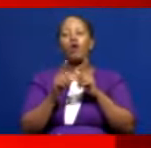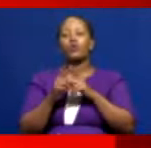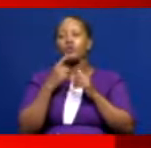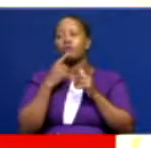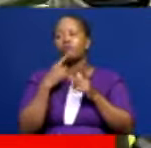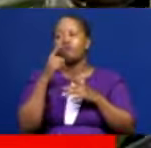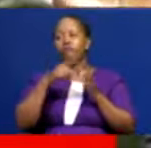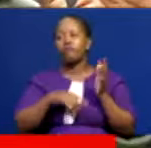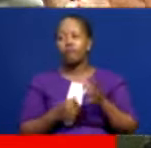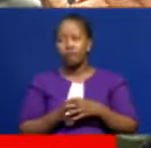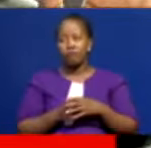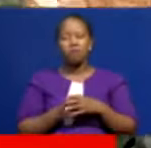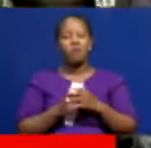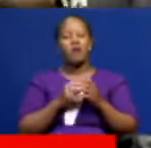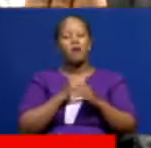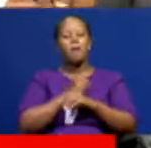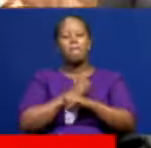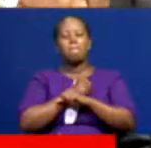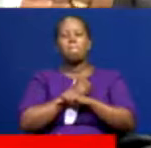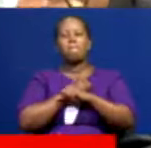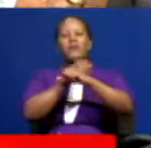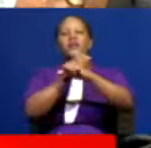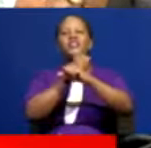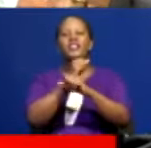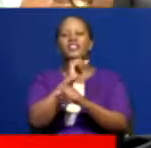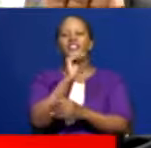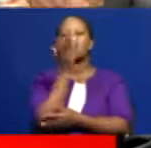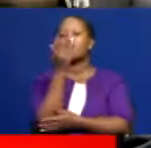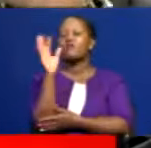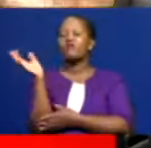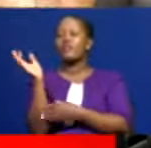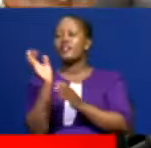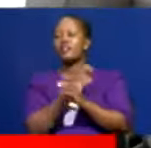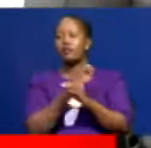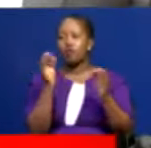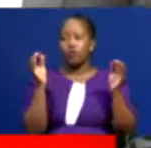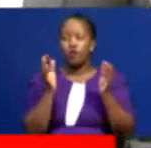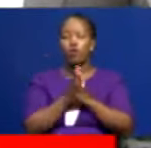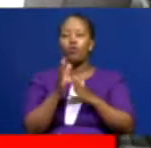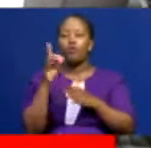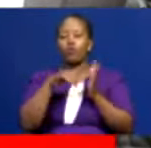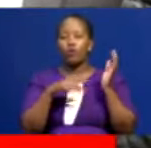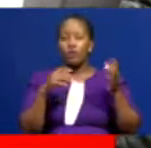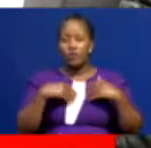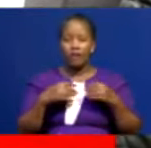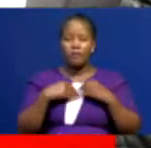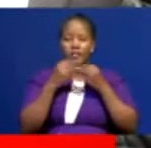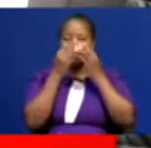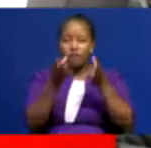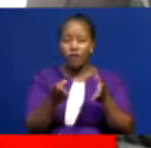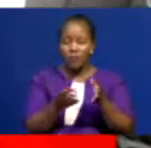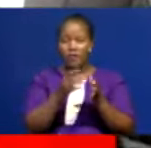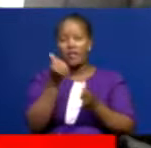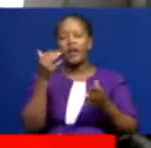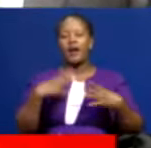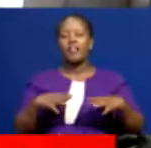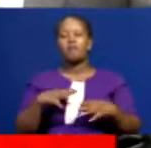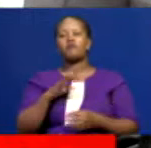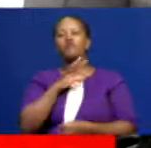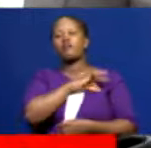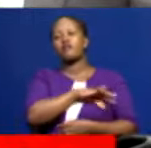we cannot have protected this forest with what we have been told previously, and then other people are the beneficiaries of this.